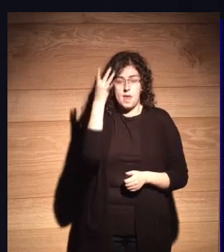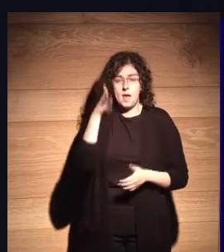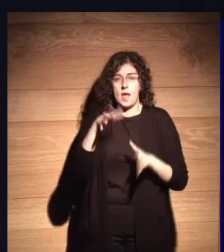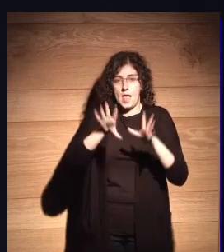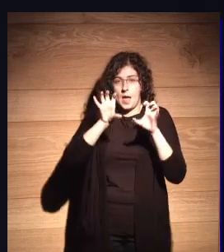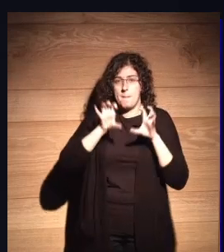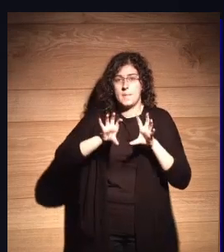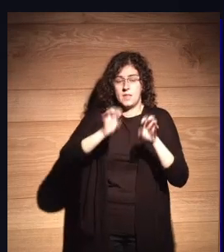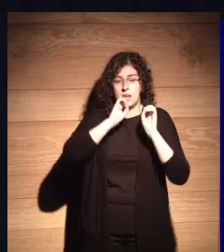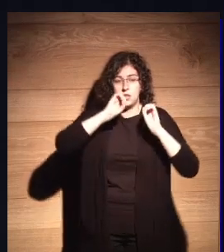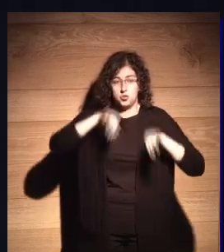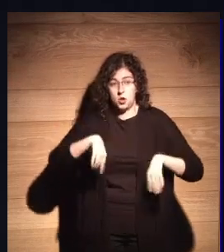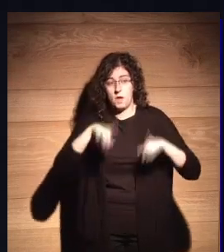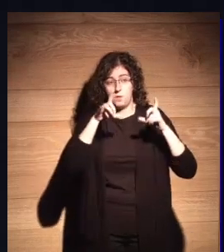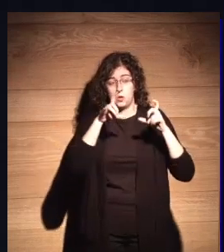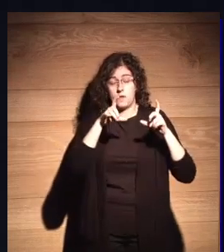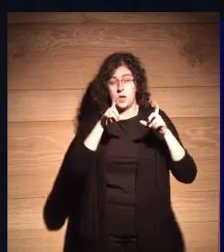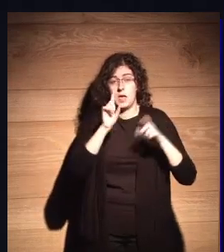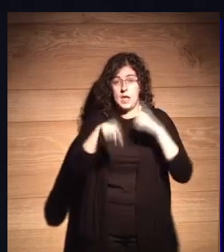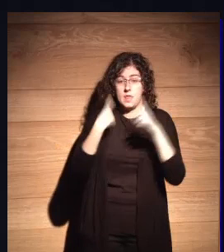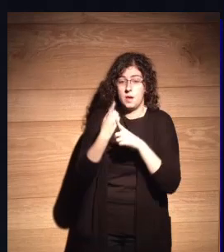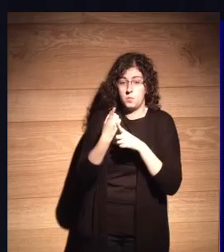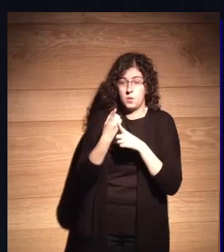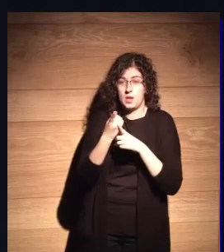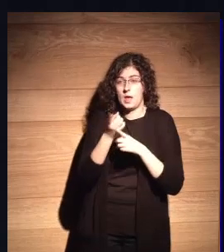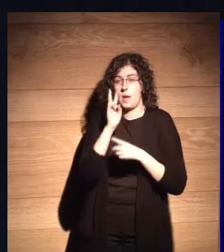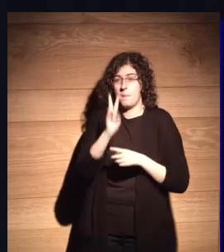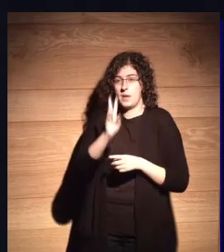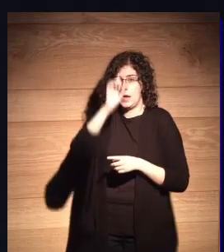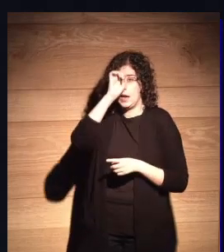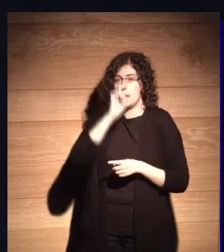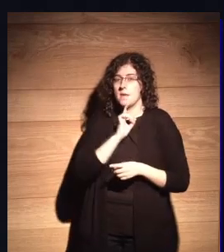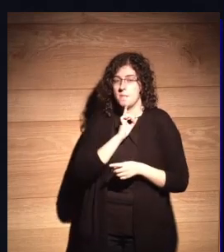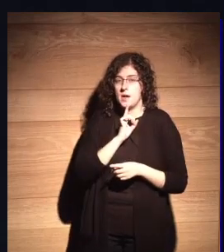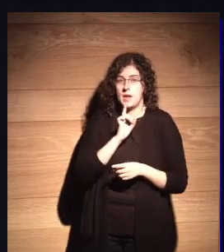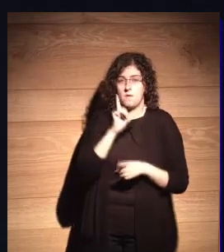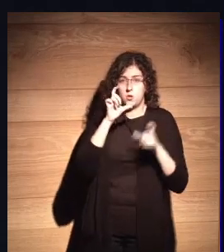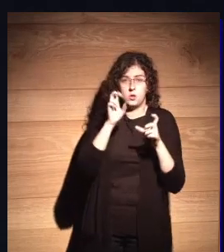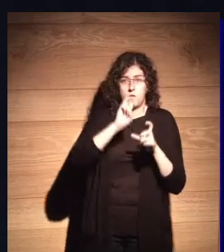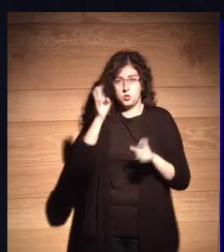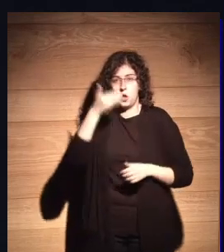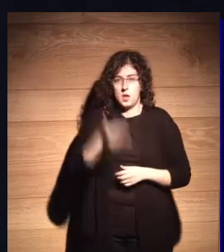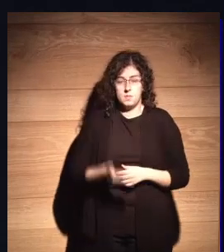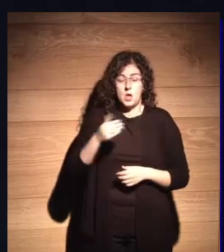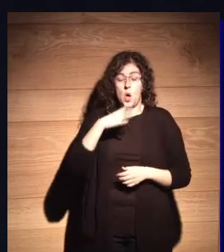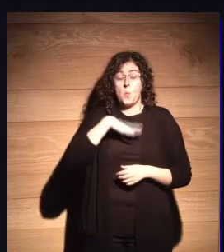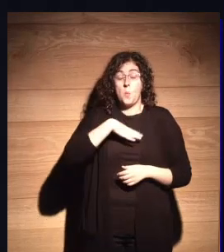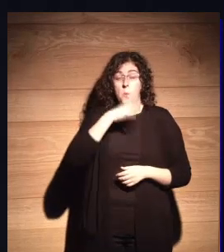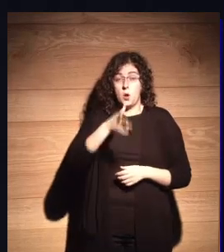and looking at pictures, other people's pictures, great photography, because you can learn so much